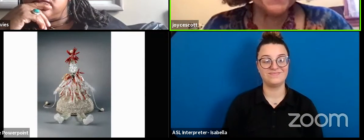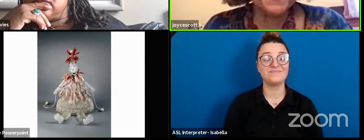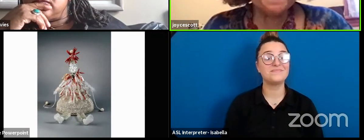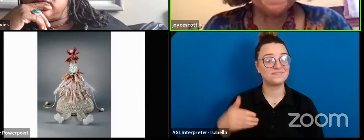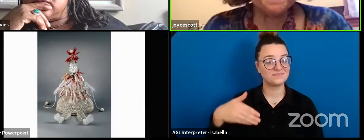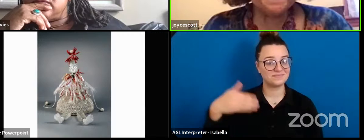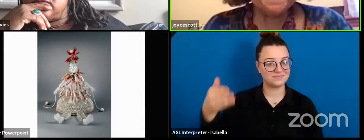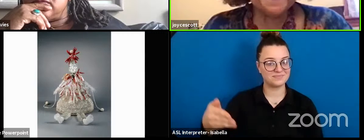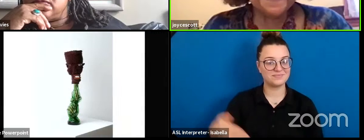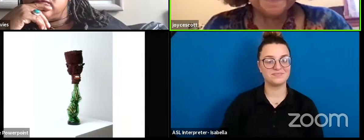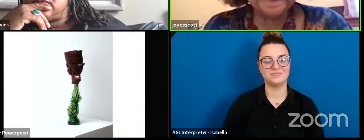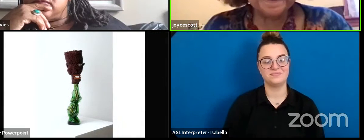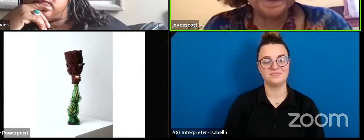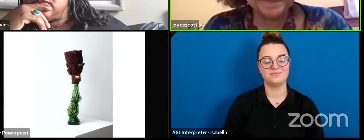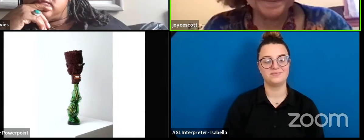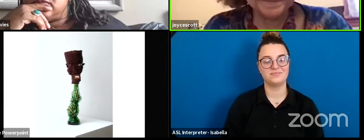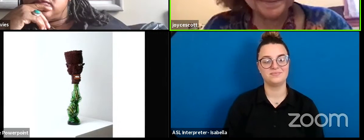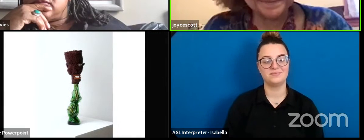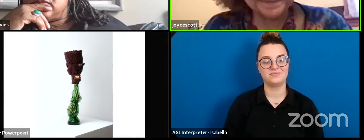Next.